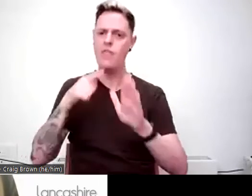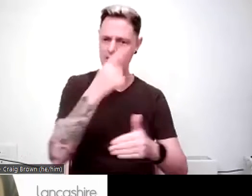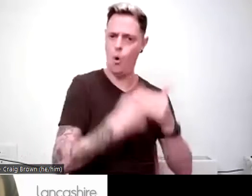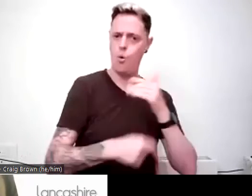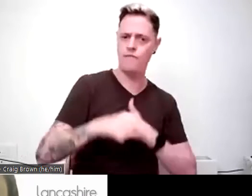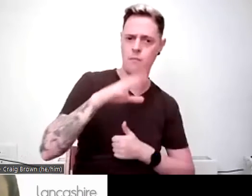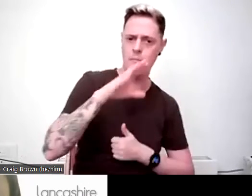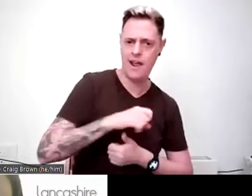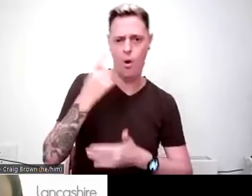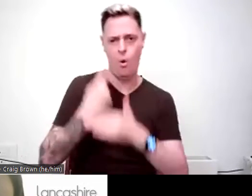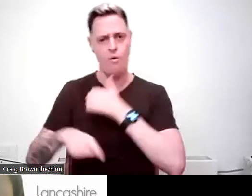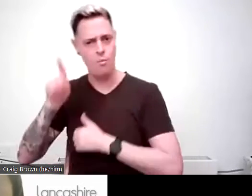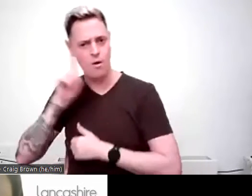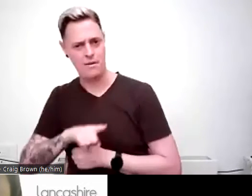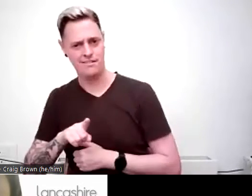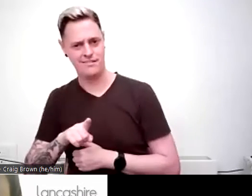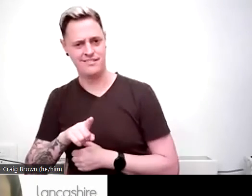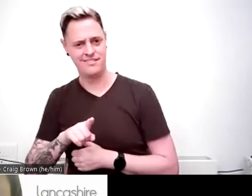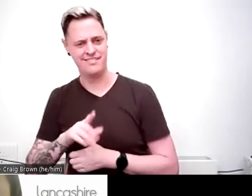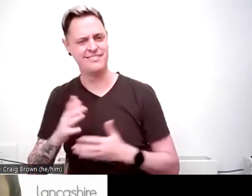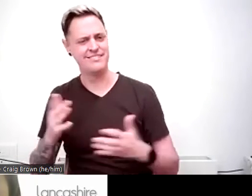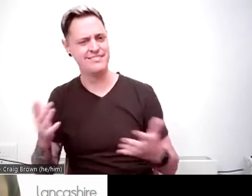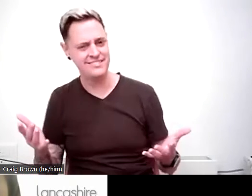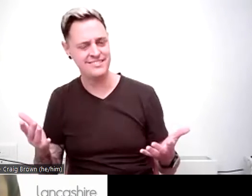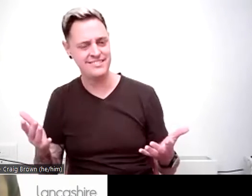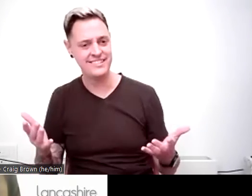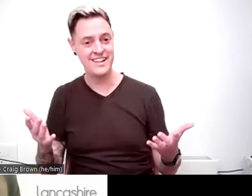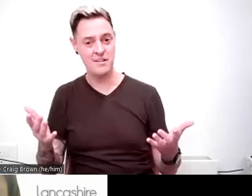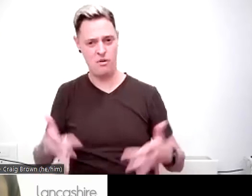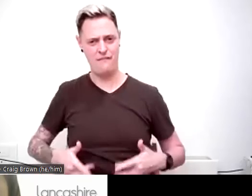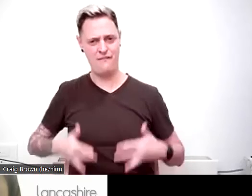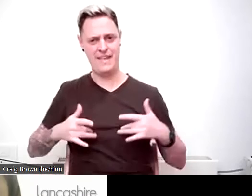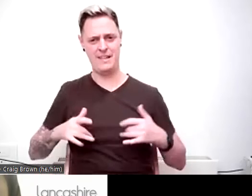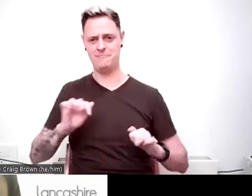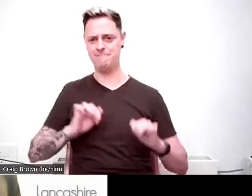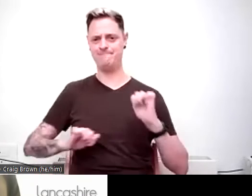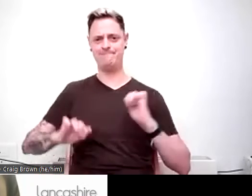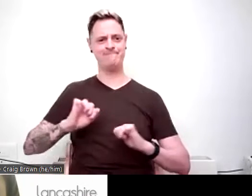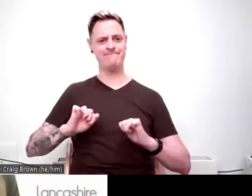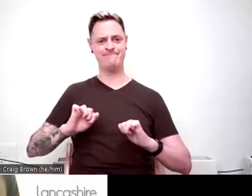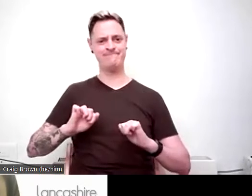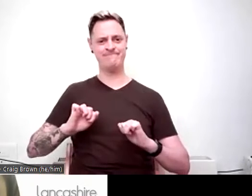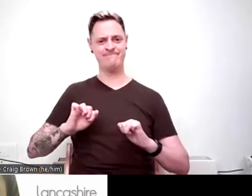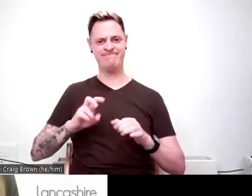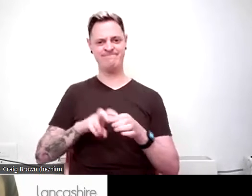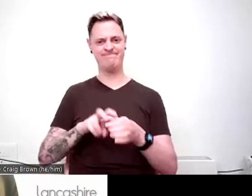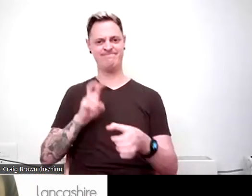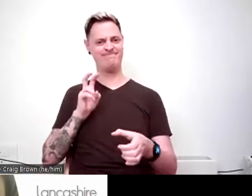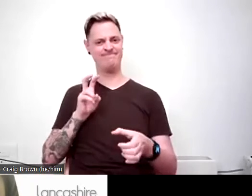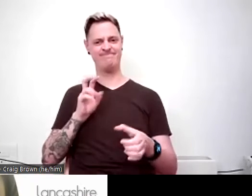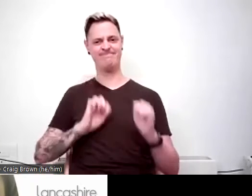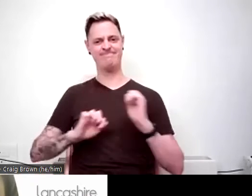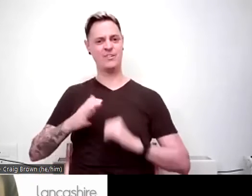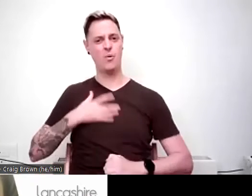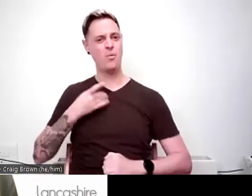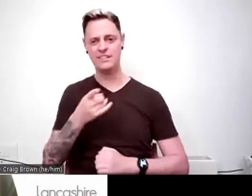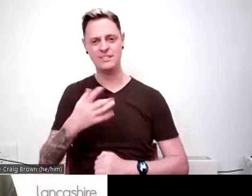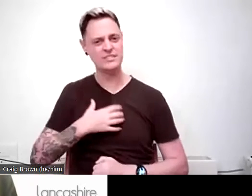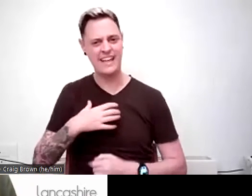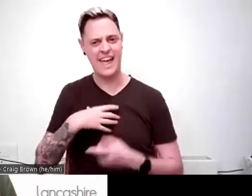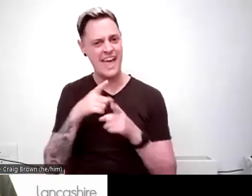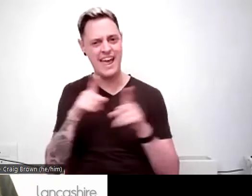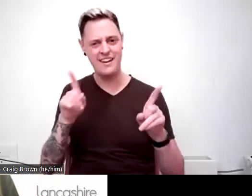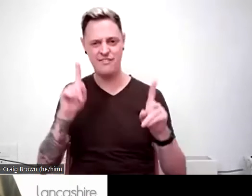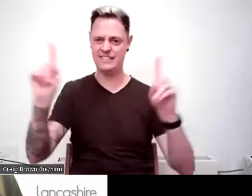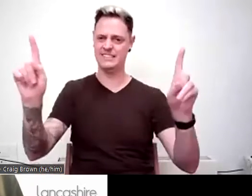for men kind of stuff, which again can make people feel really, really put off and scared by the very